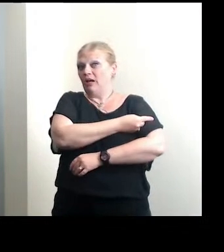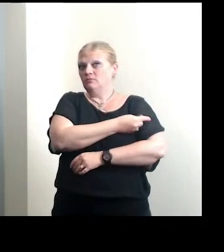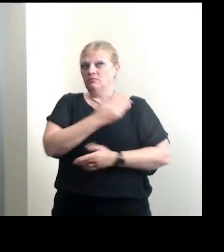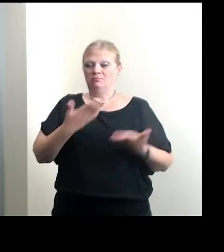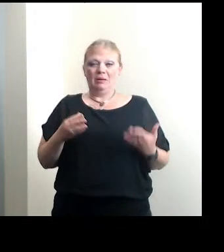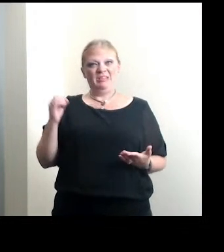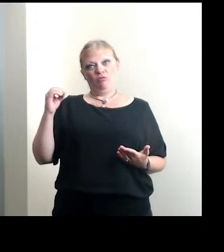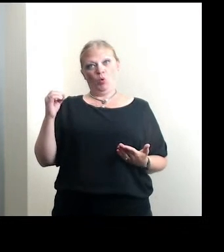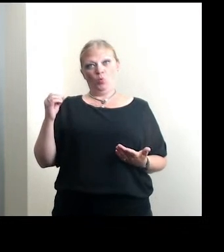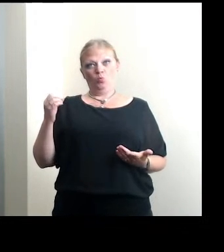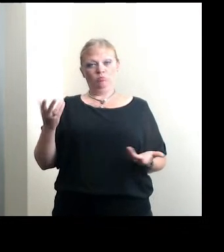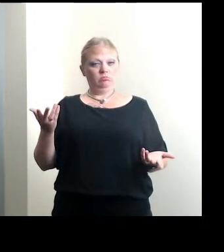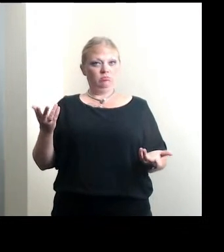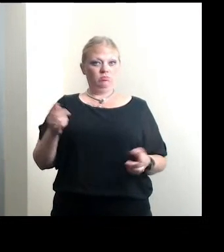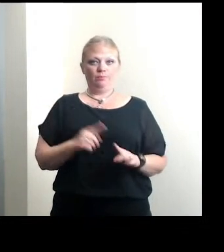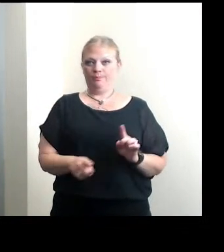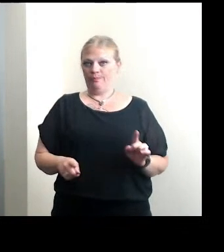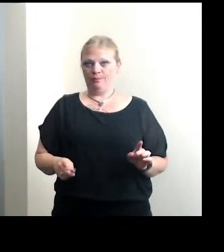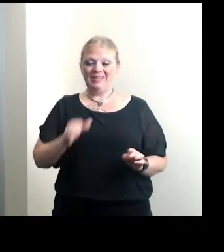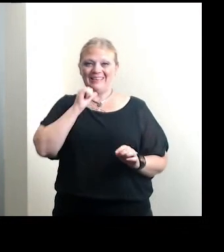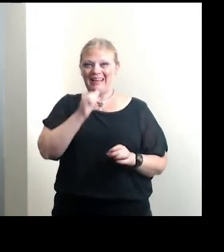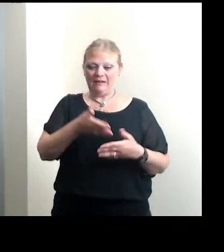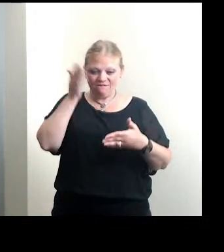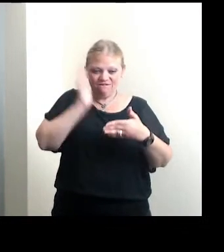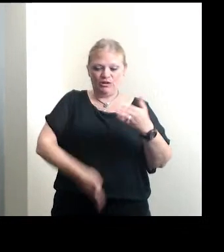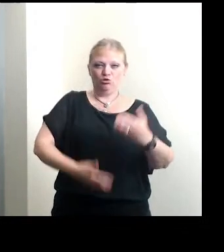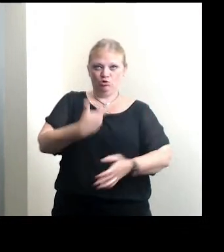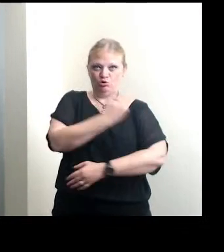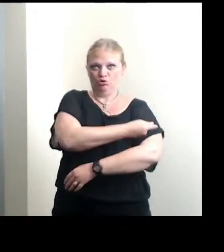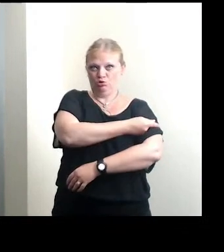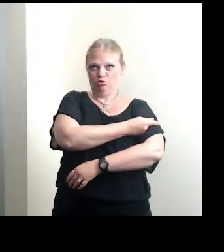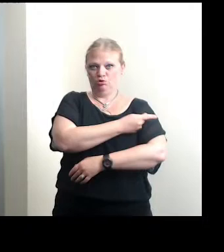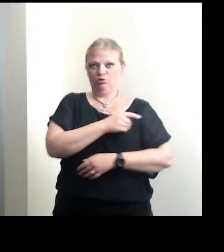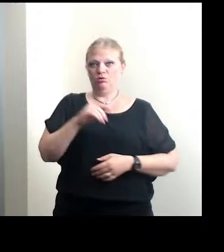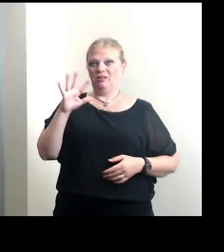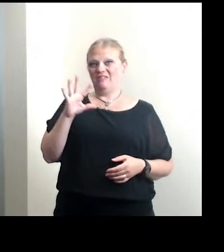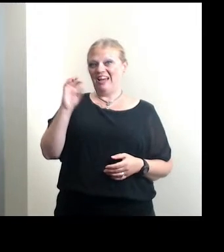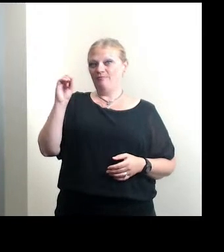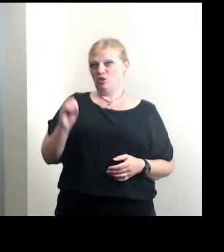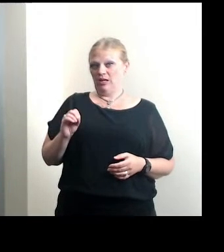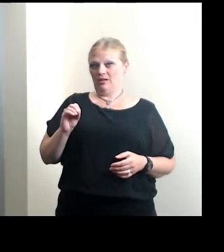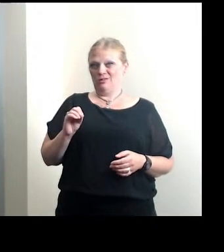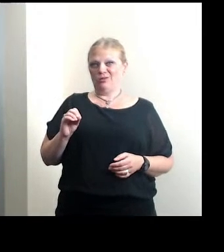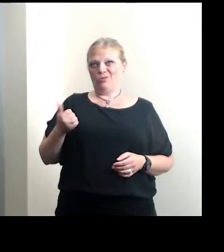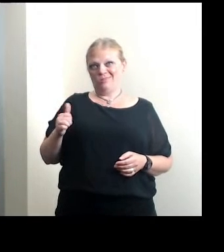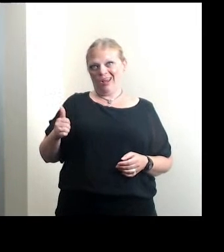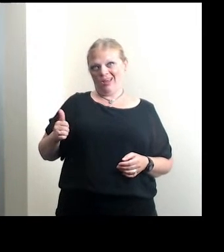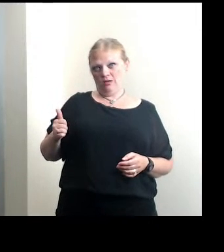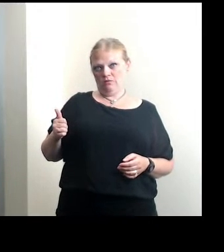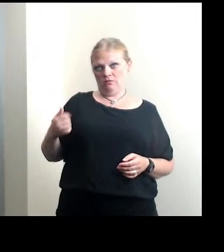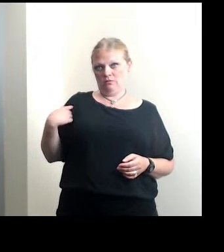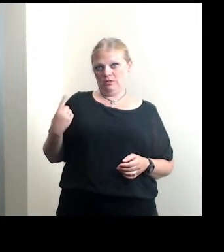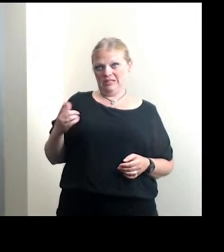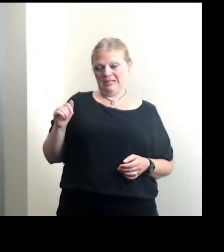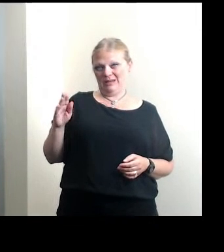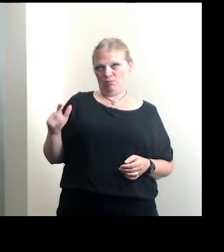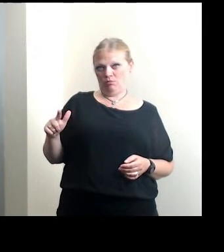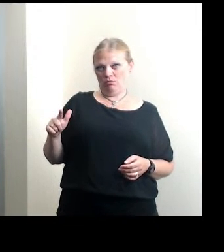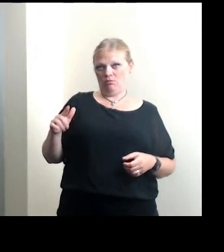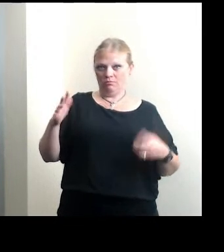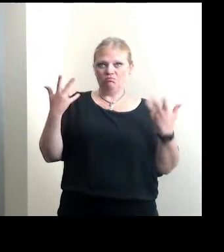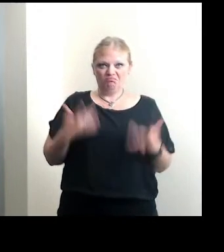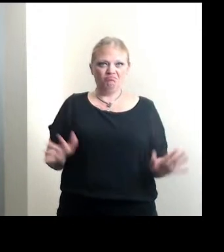0 doses, but they were not fully vaccinated. 5%, or 10 of those individuals since April, were fully